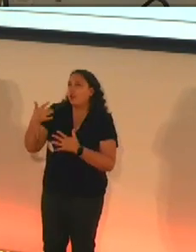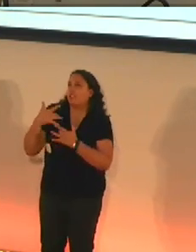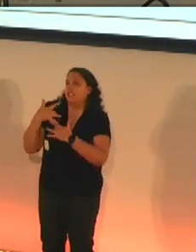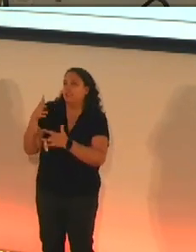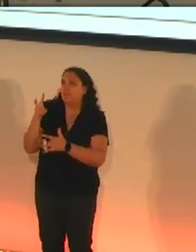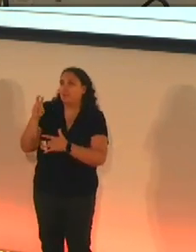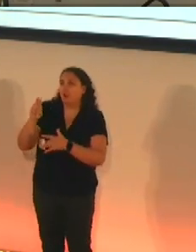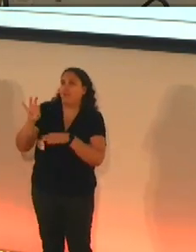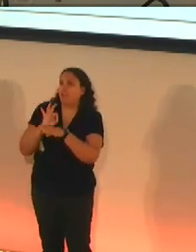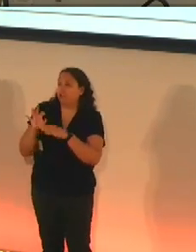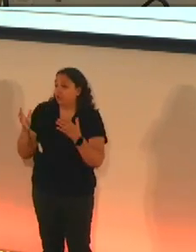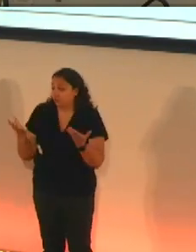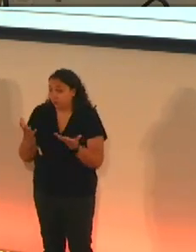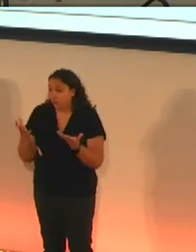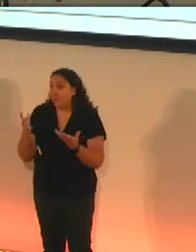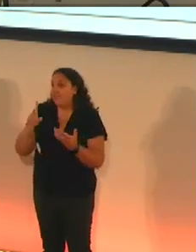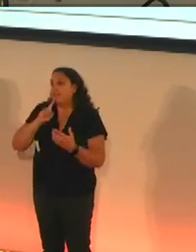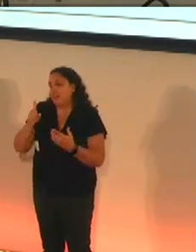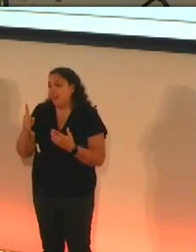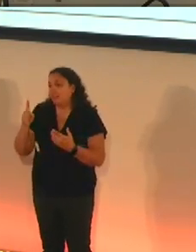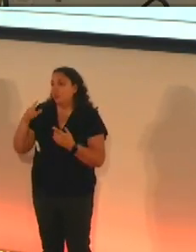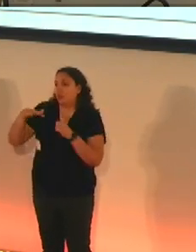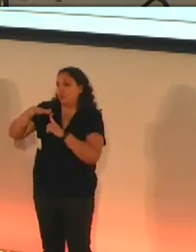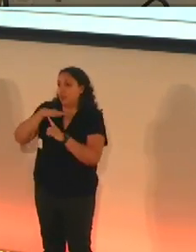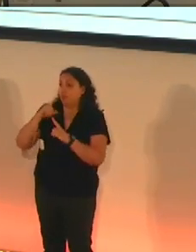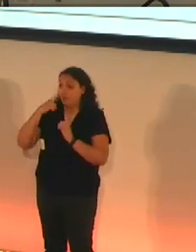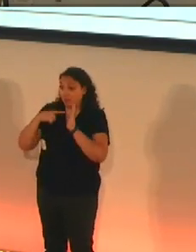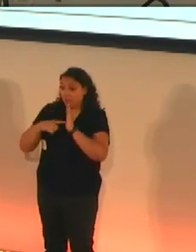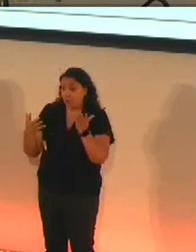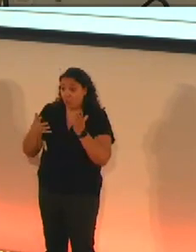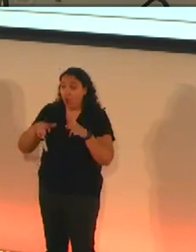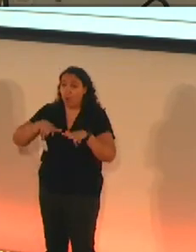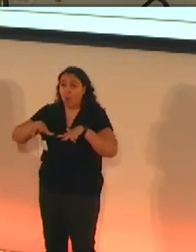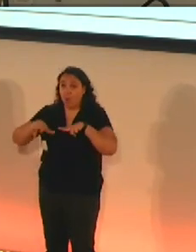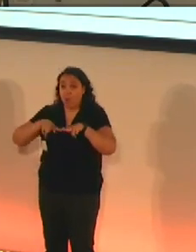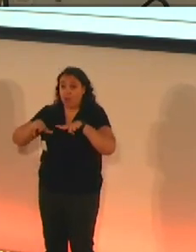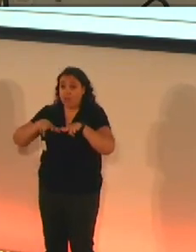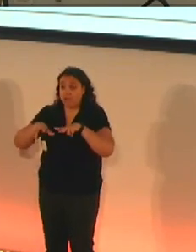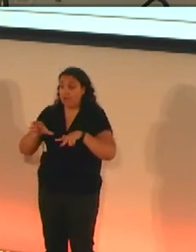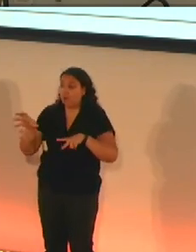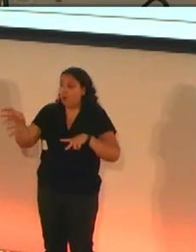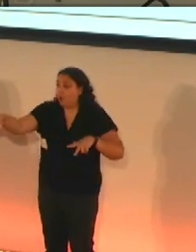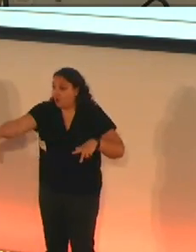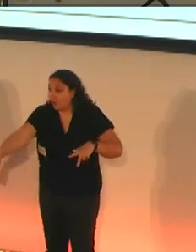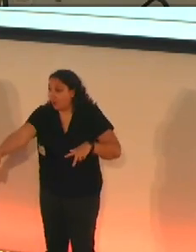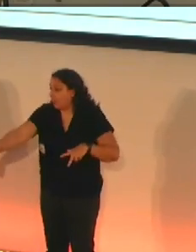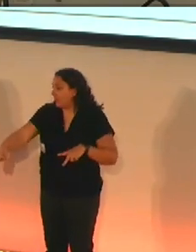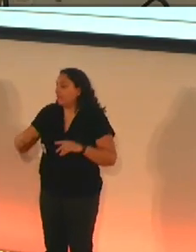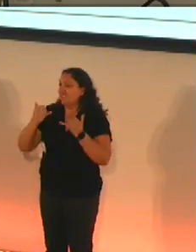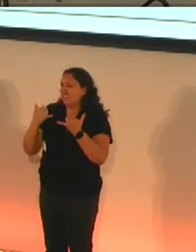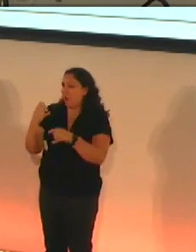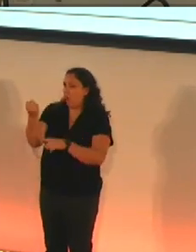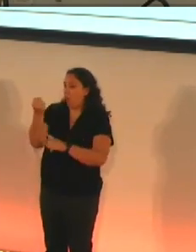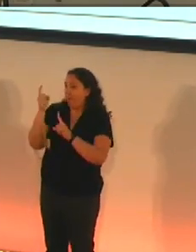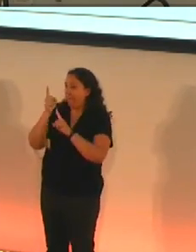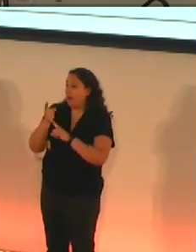VR functions in our actual platform. This included things like walking and grabbing. Now, hold on real quick. I actually